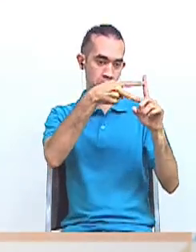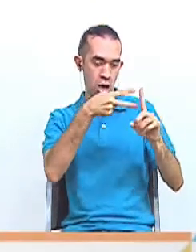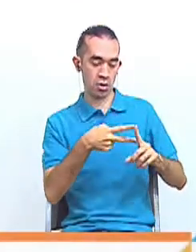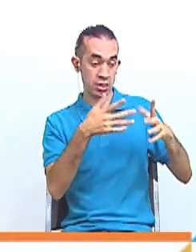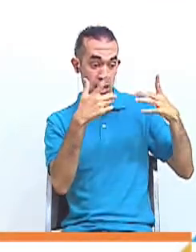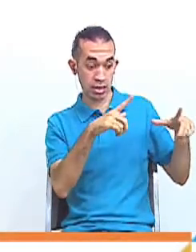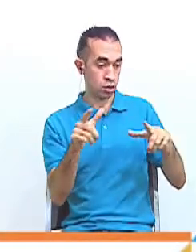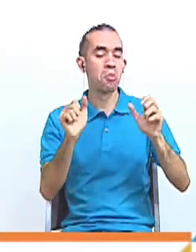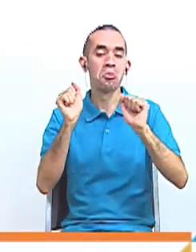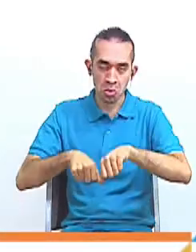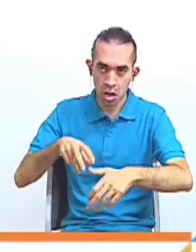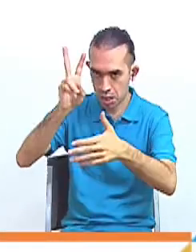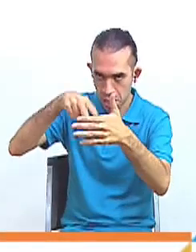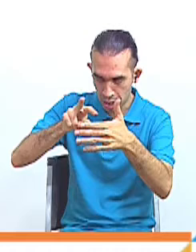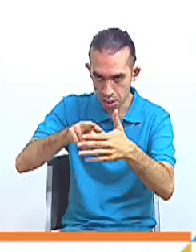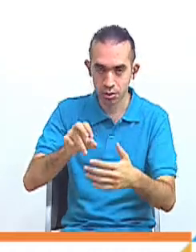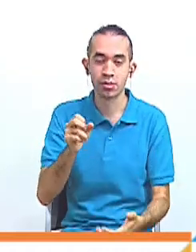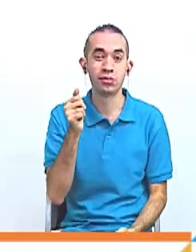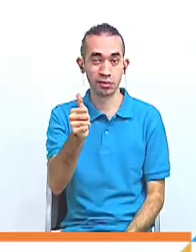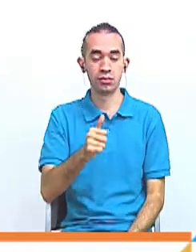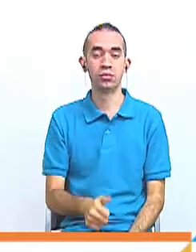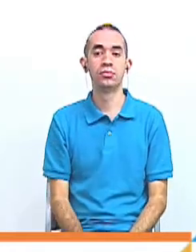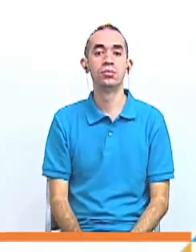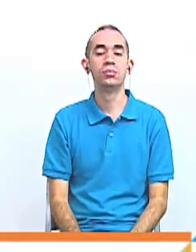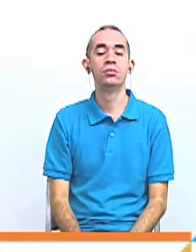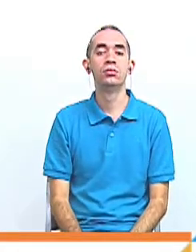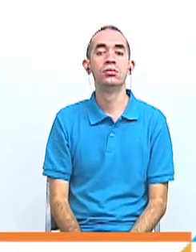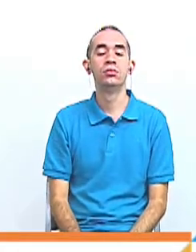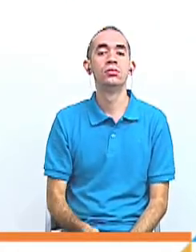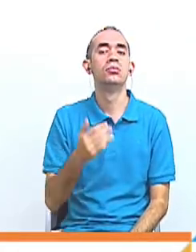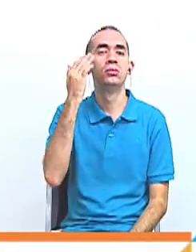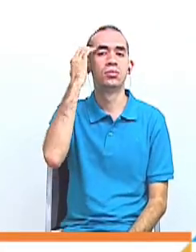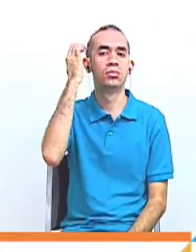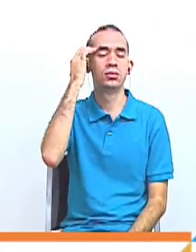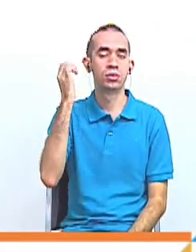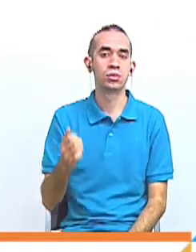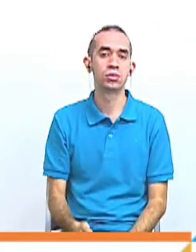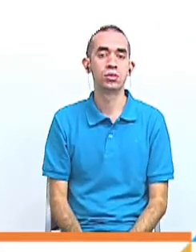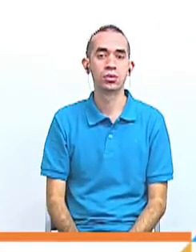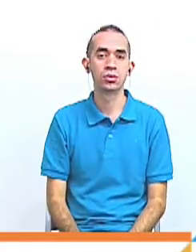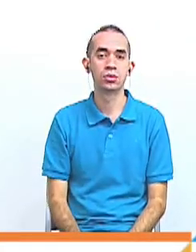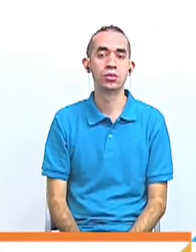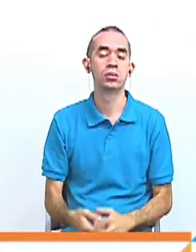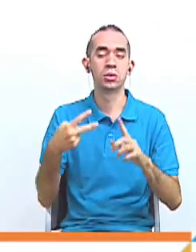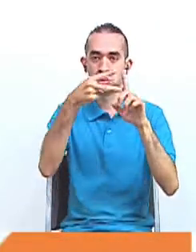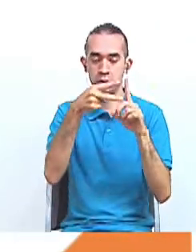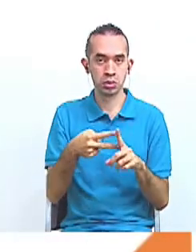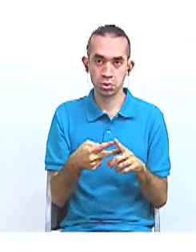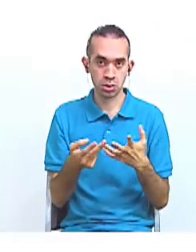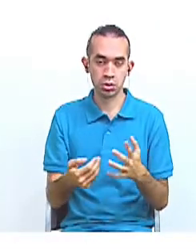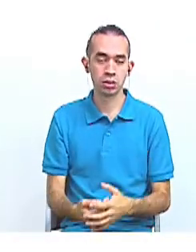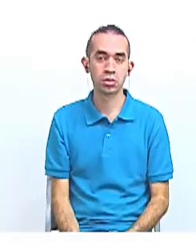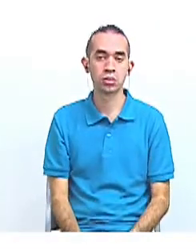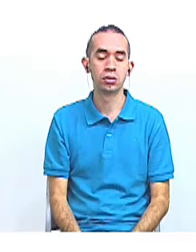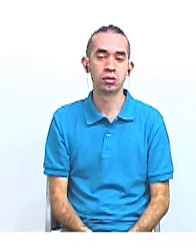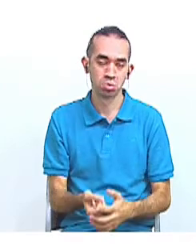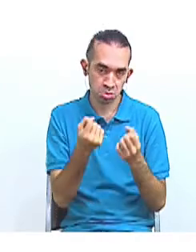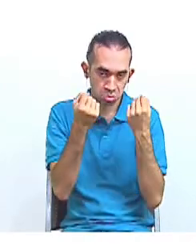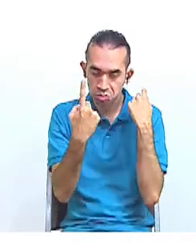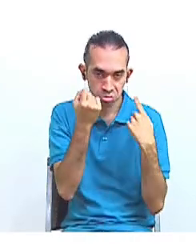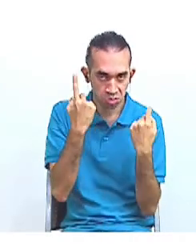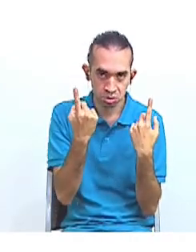that we are going to need, all right? Because if we don't know the vocabulary, we're not going to understand the